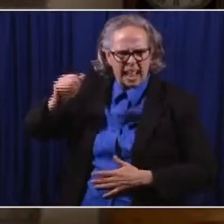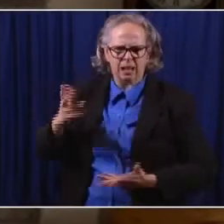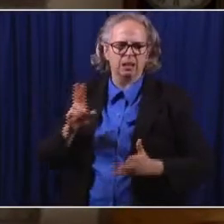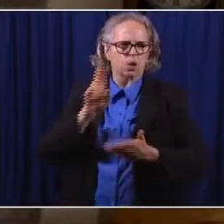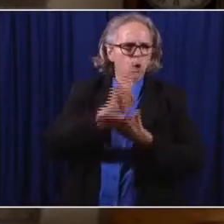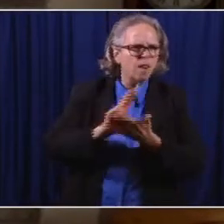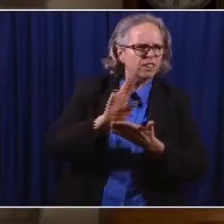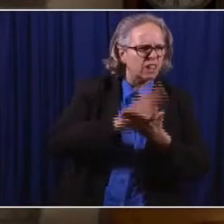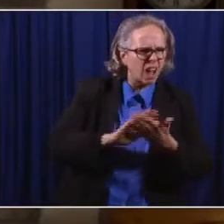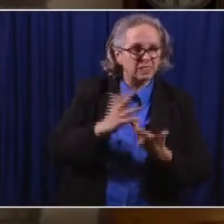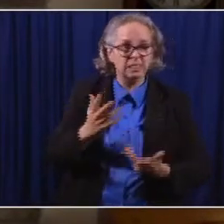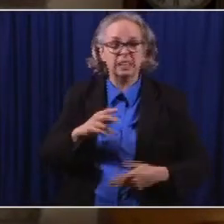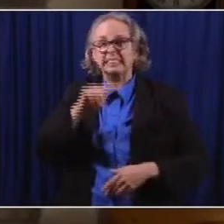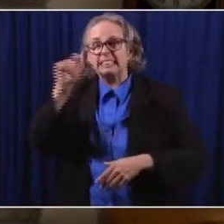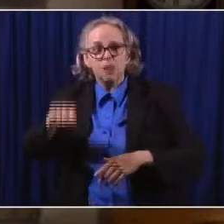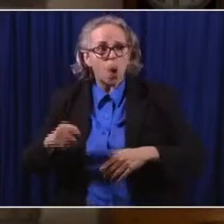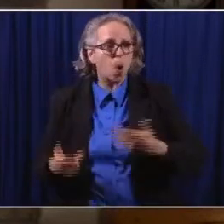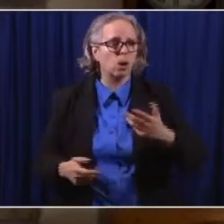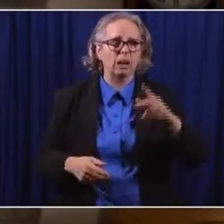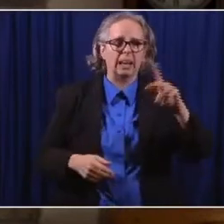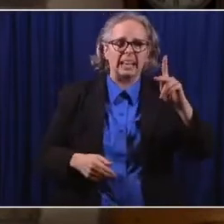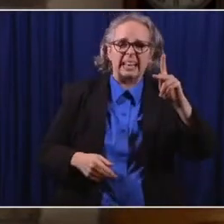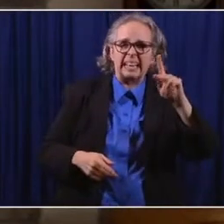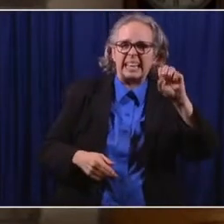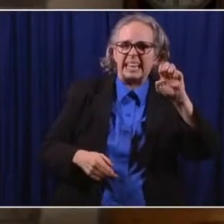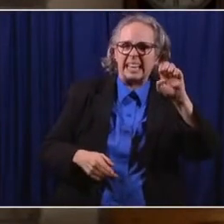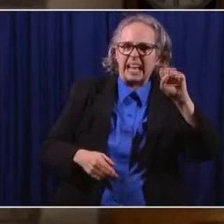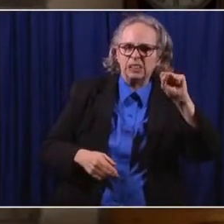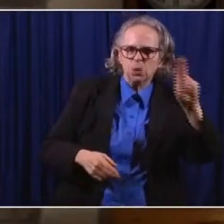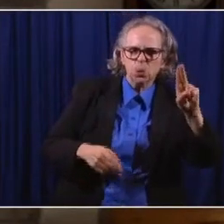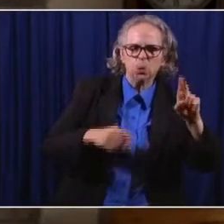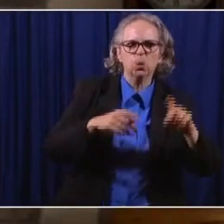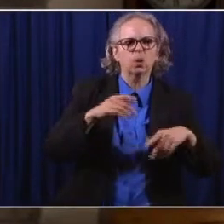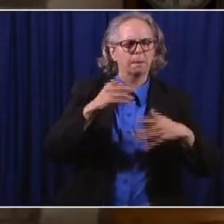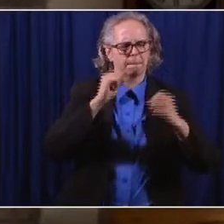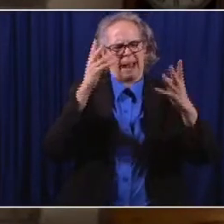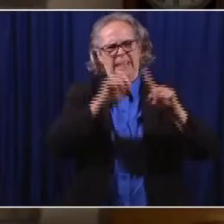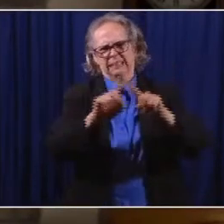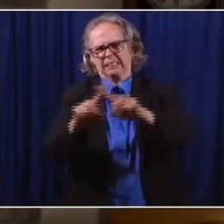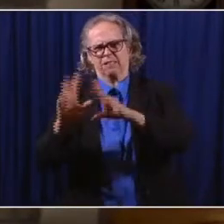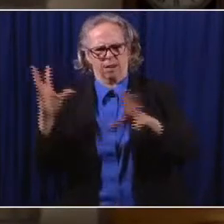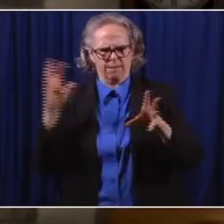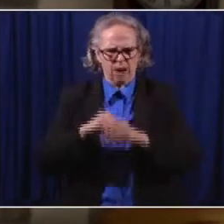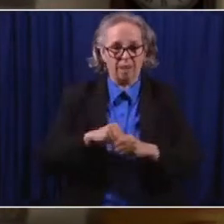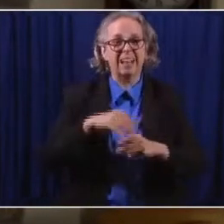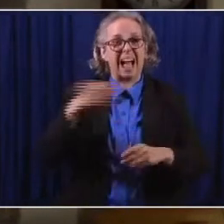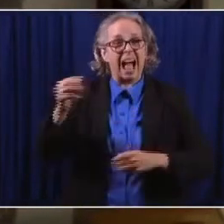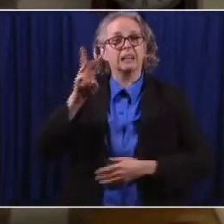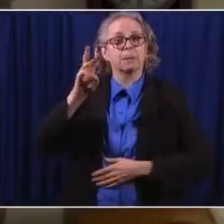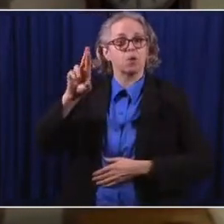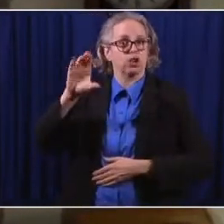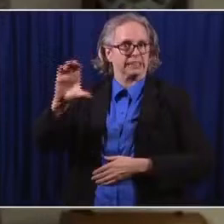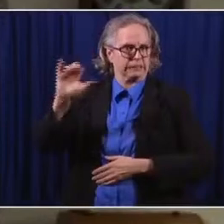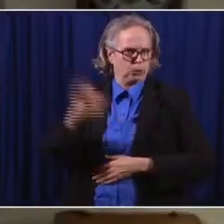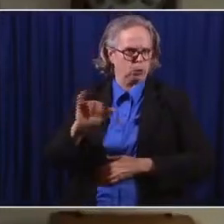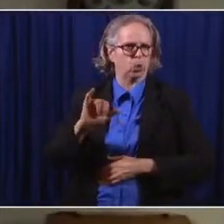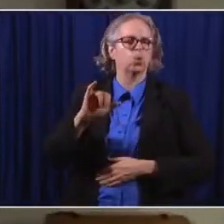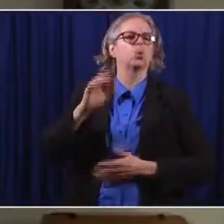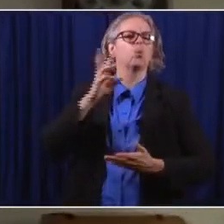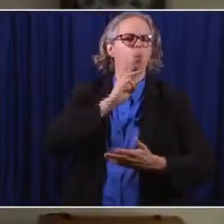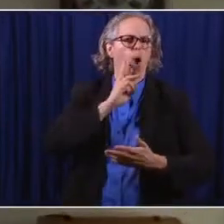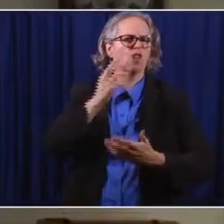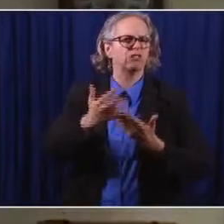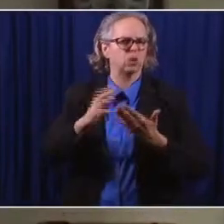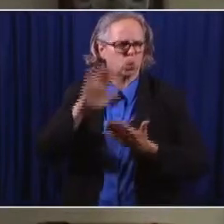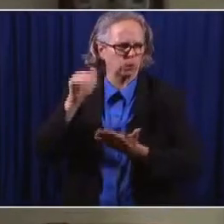Kent State, and Akron. Let me turn to another subject in regard to child care. Earlier